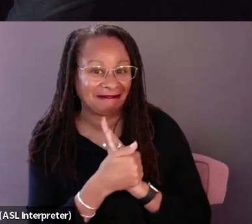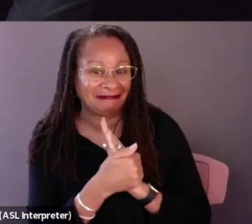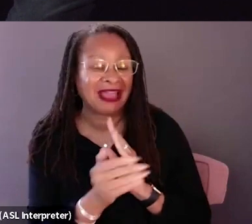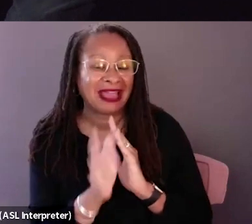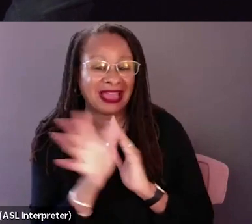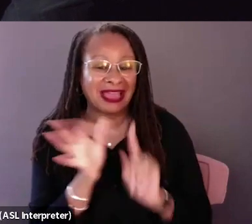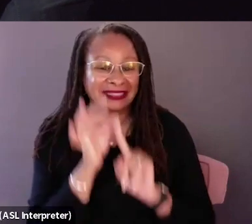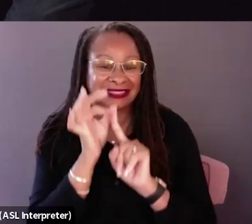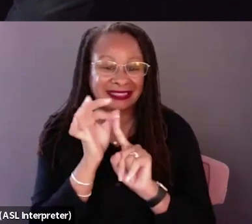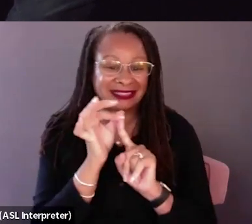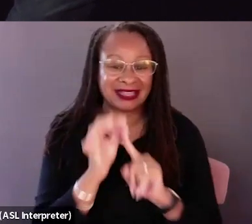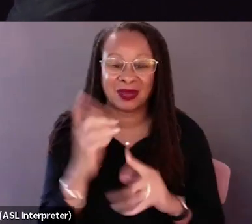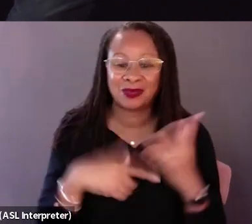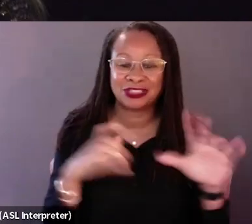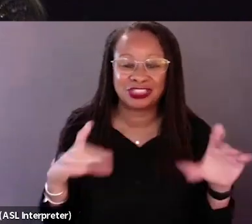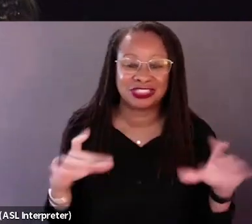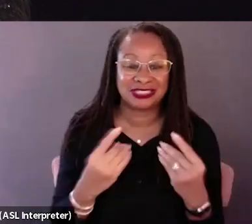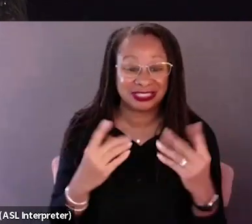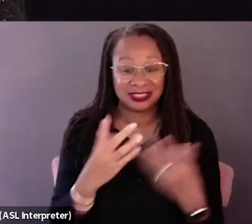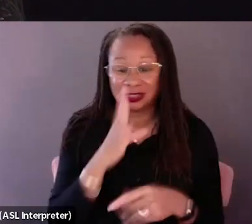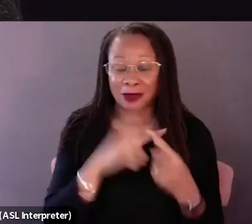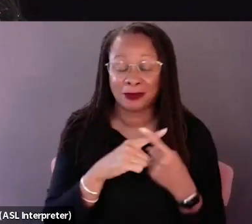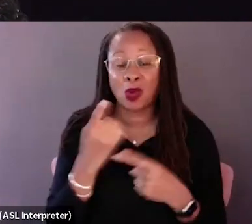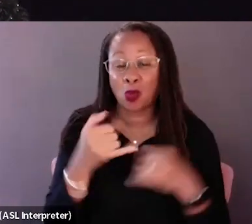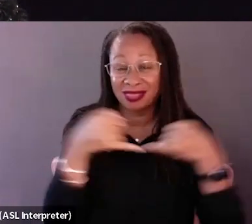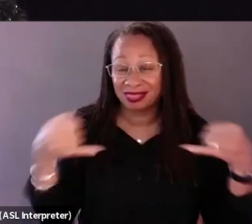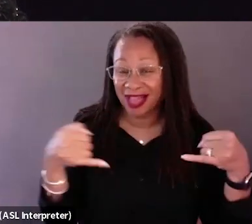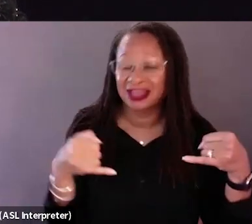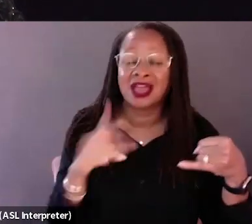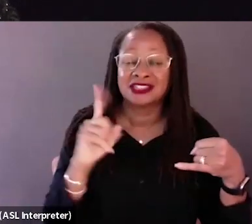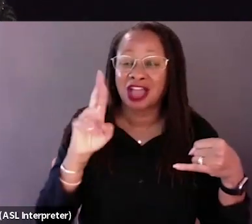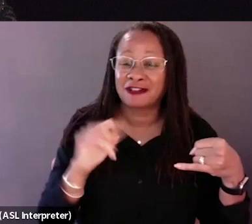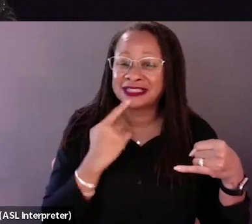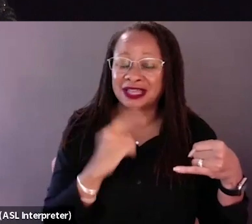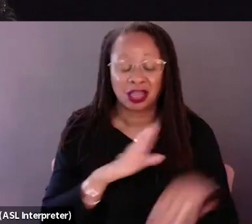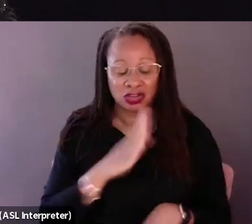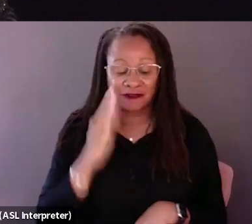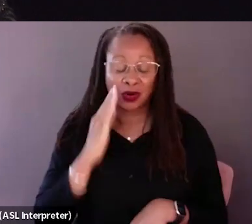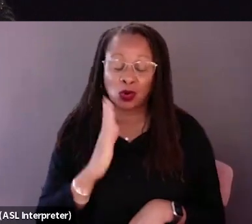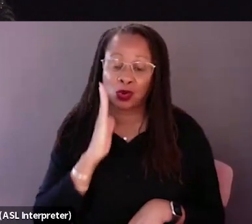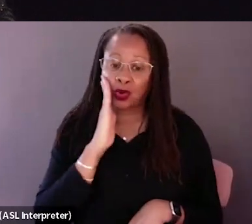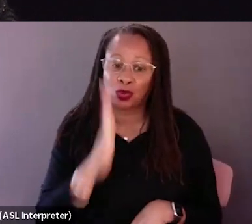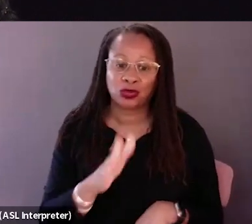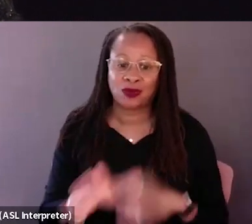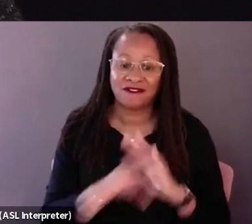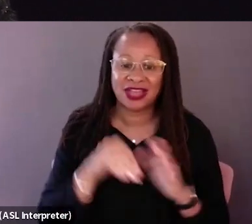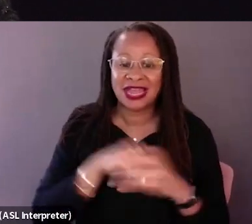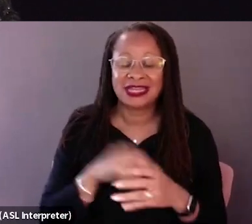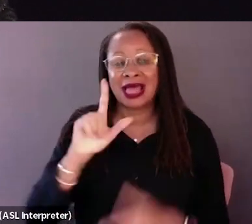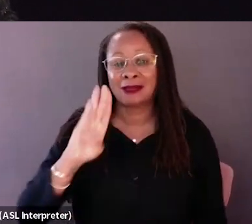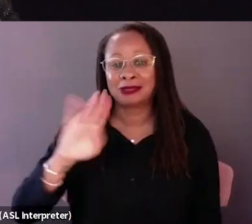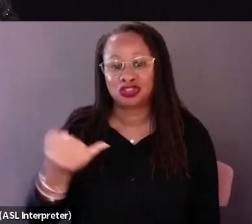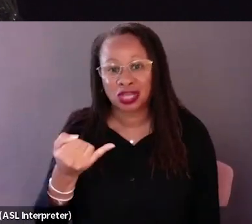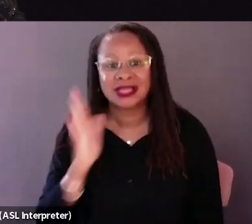yes, but what she did talk about was there was a line in a diary entry where she said, "You never know who you'll find in LBJ's bedroom. I